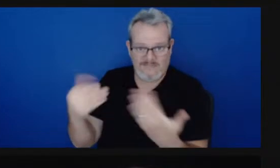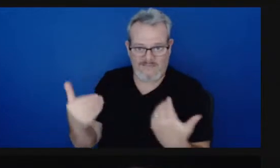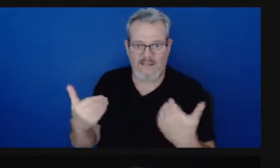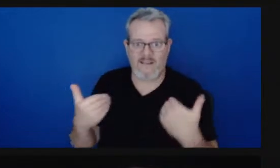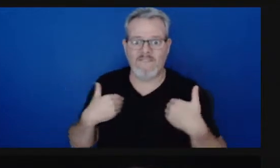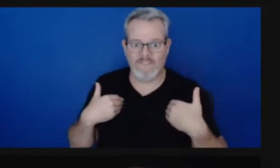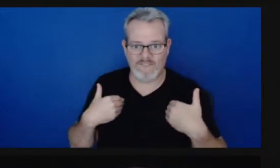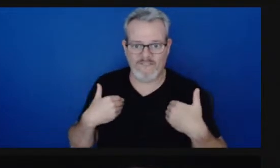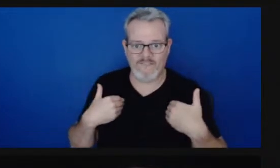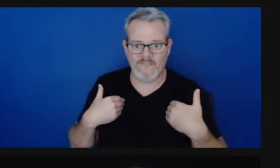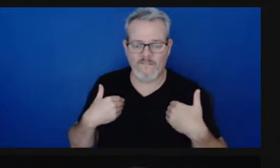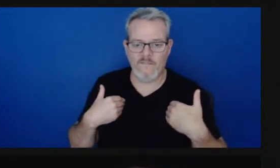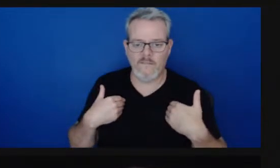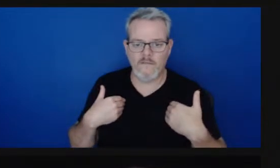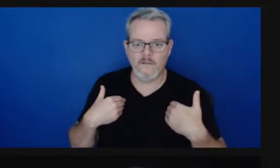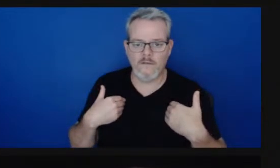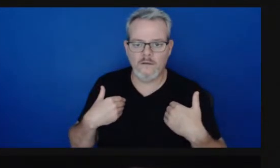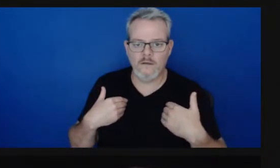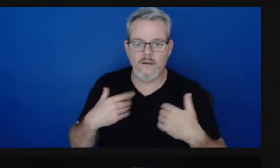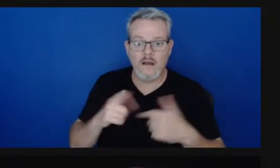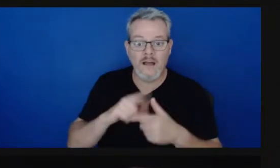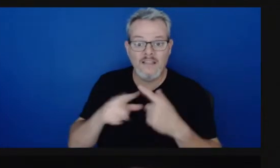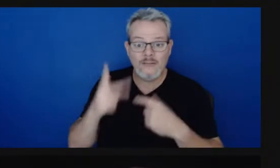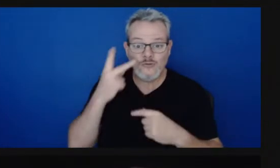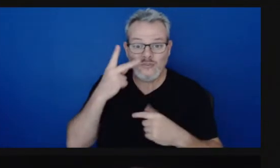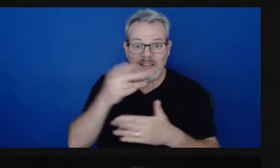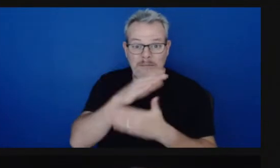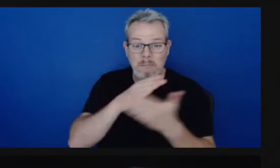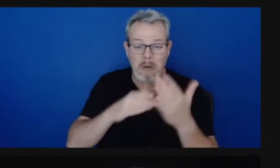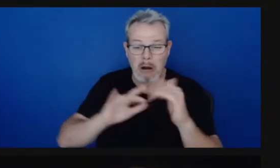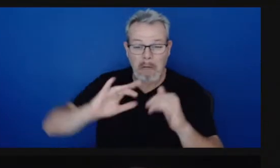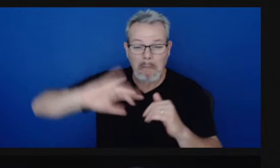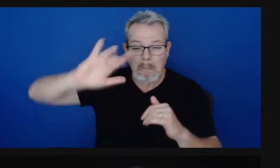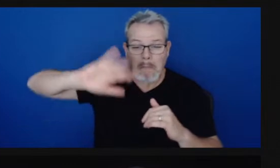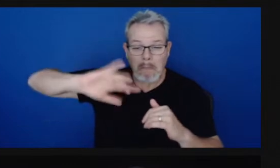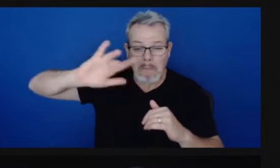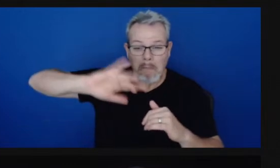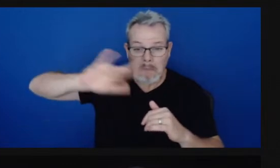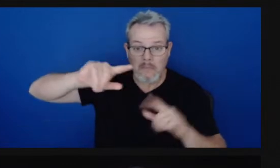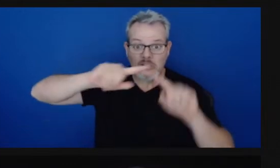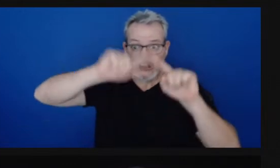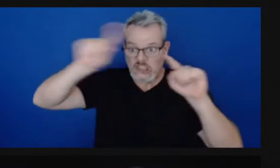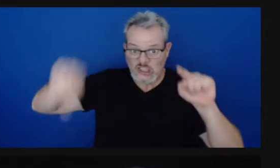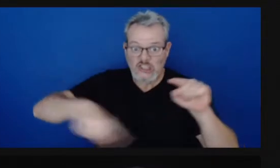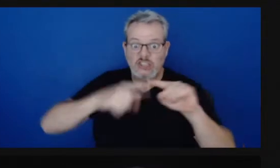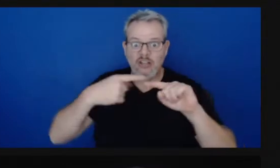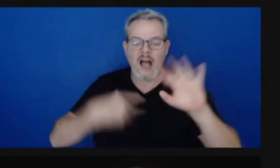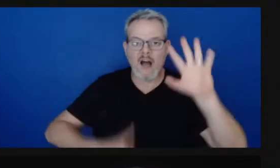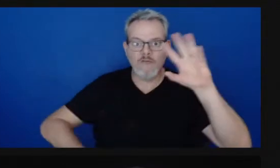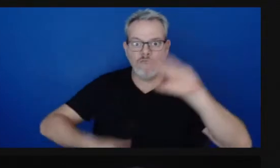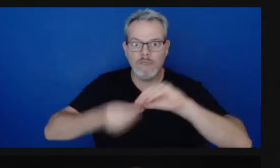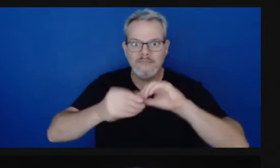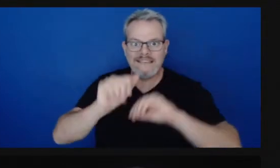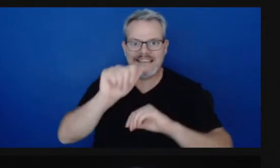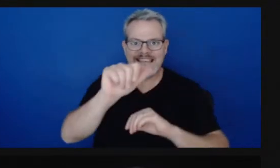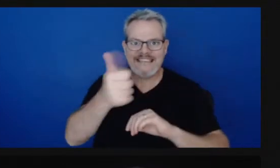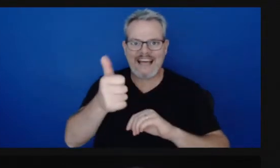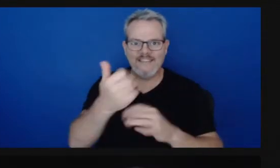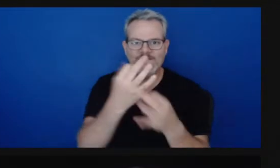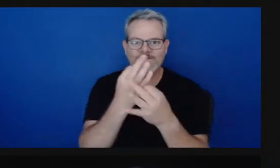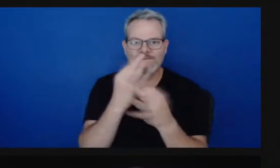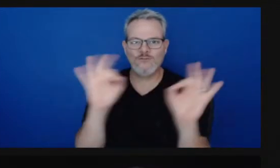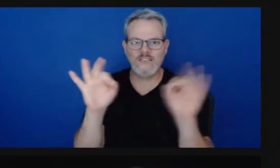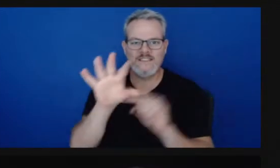Extended data. But then you can come to a section here that has a lot of videos. There are 10 extra videos in here, which are all free and not